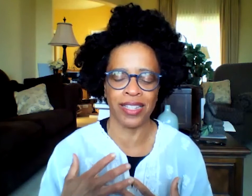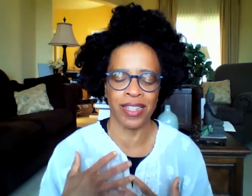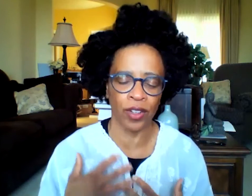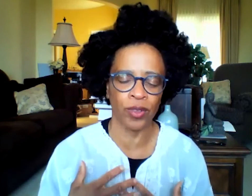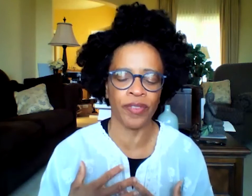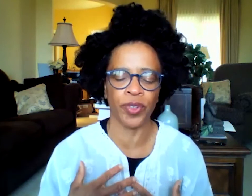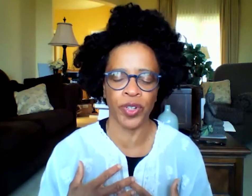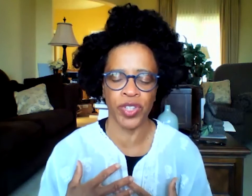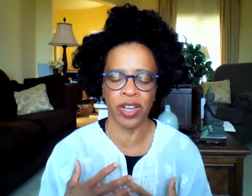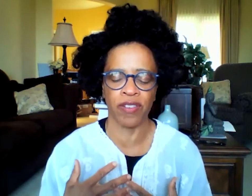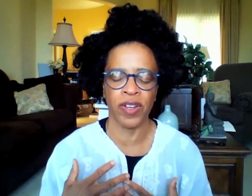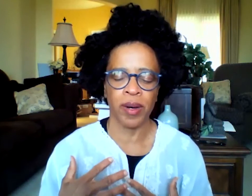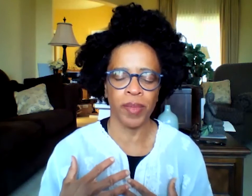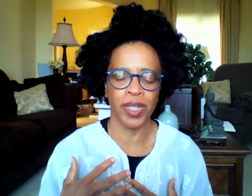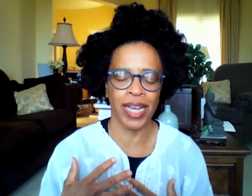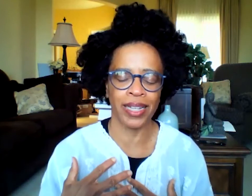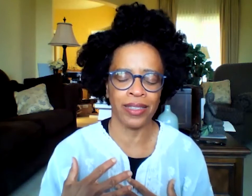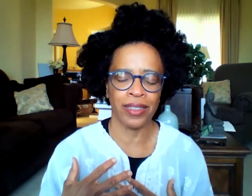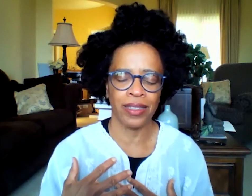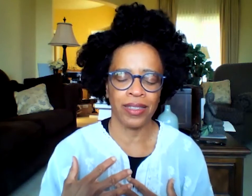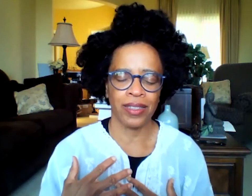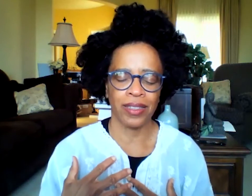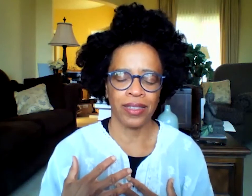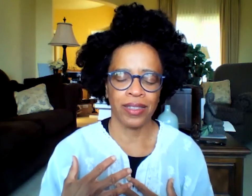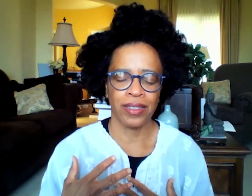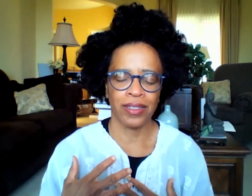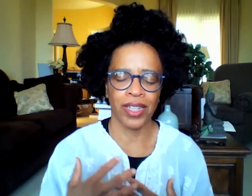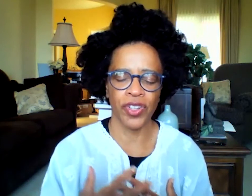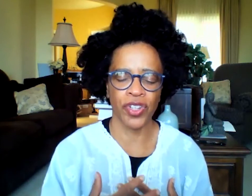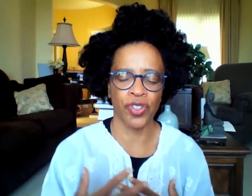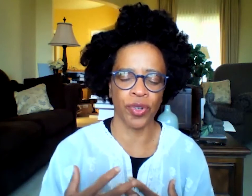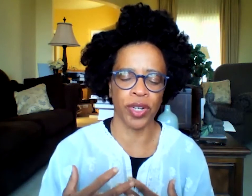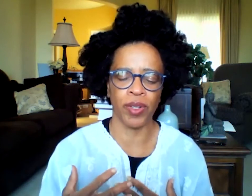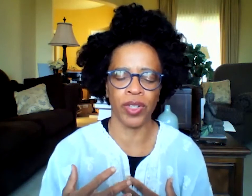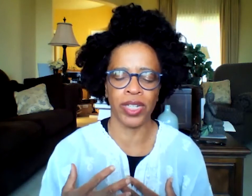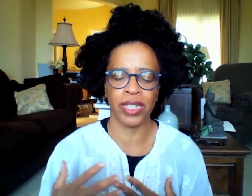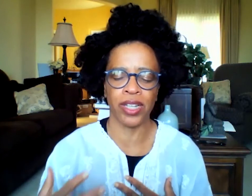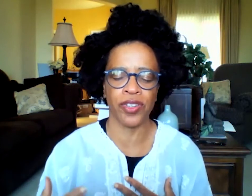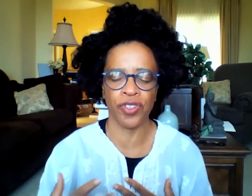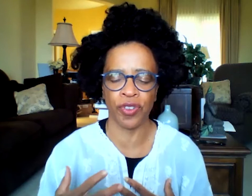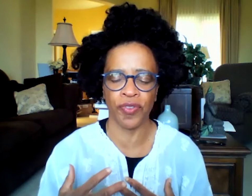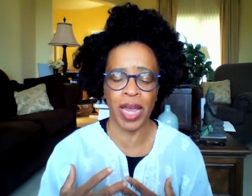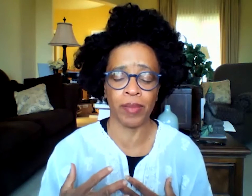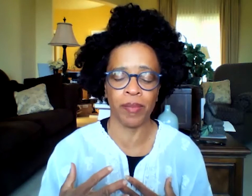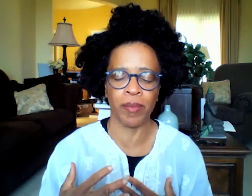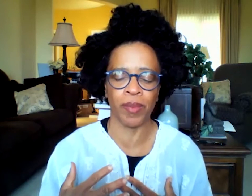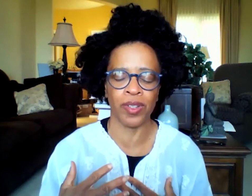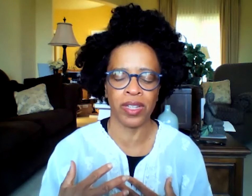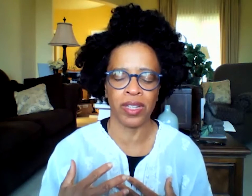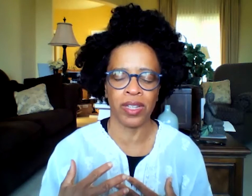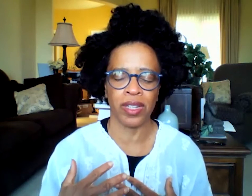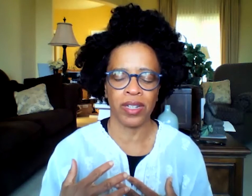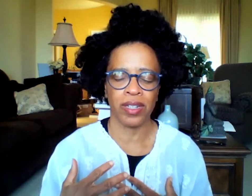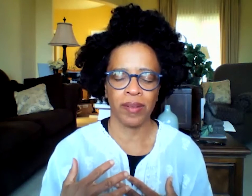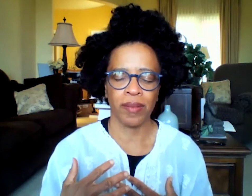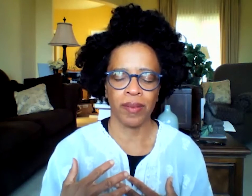suffering that is not only for yourself, but that touches your community, touches your family